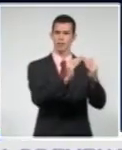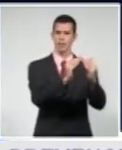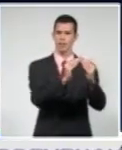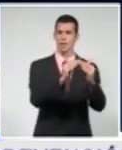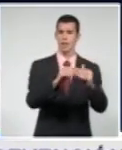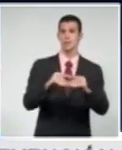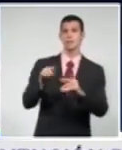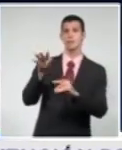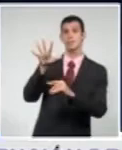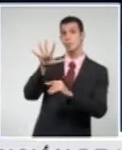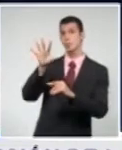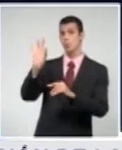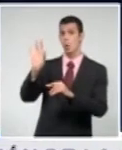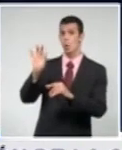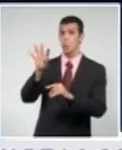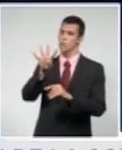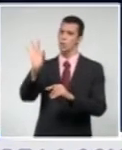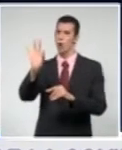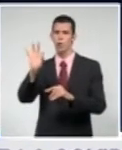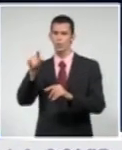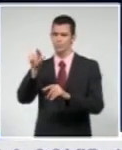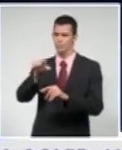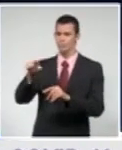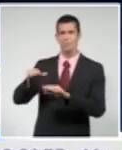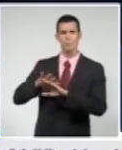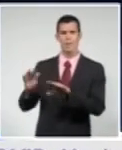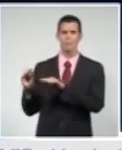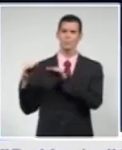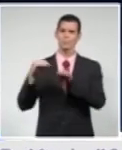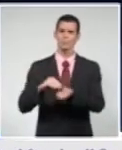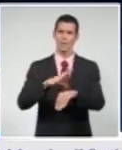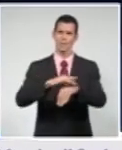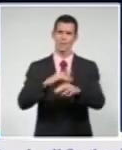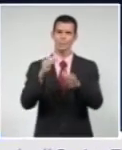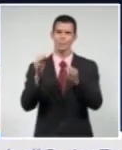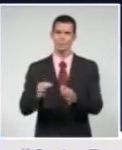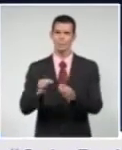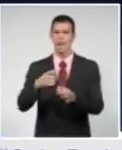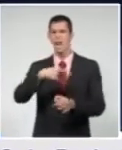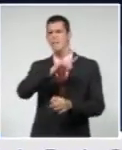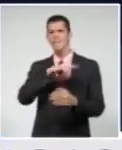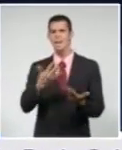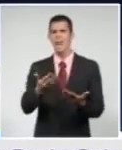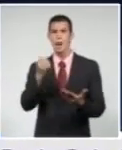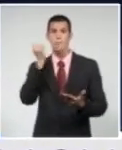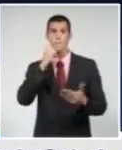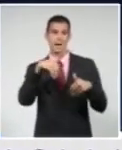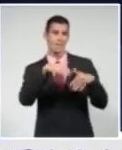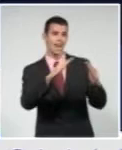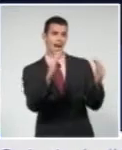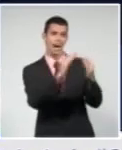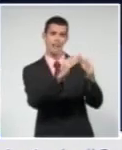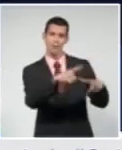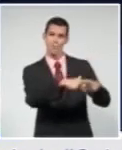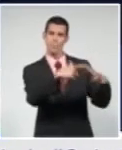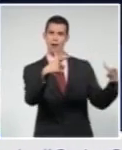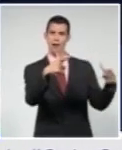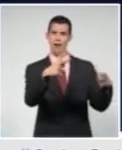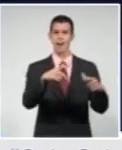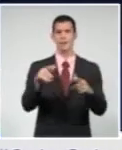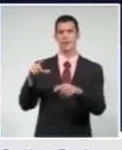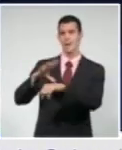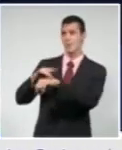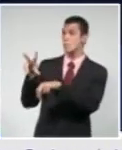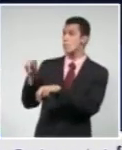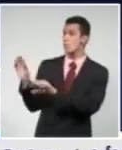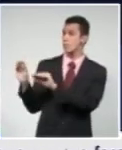Havana, 9 from Artemisa, 2 each from Villa Clara and Holguín, and 1 each from Las